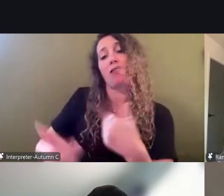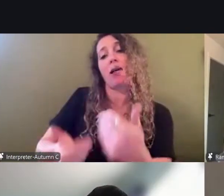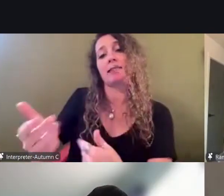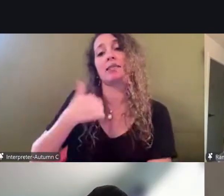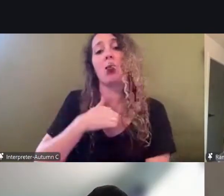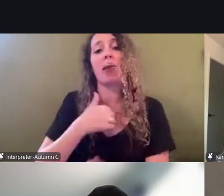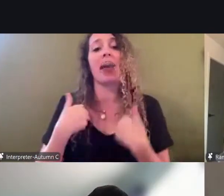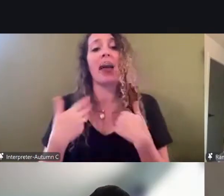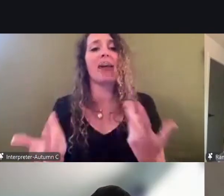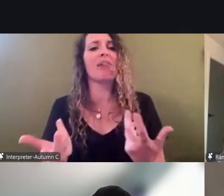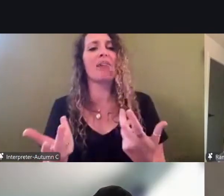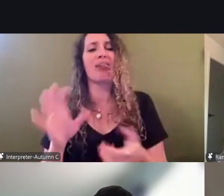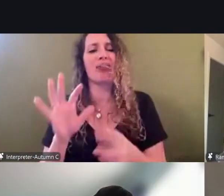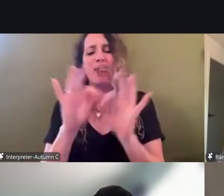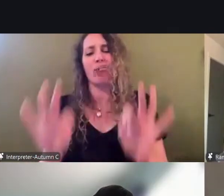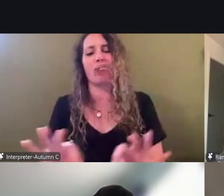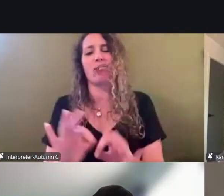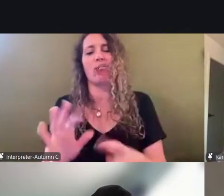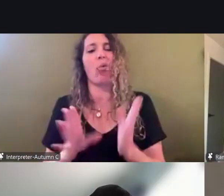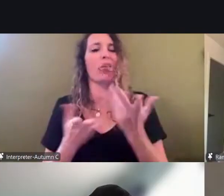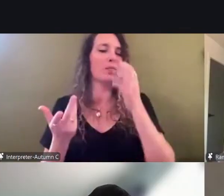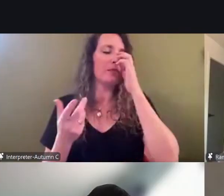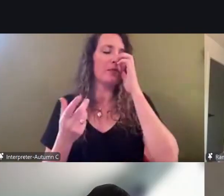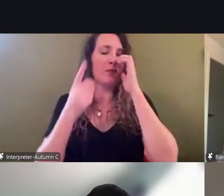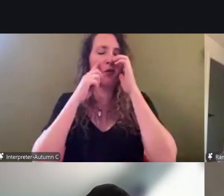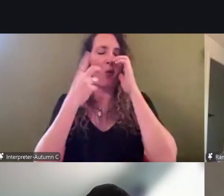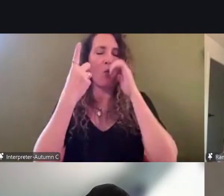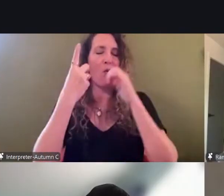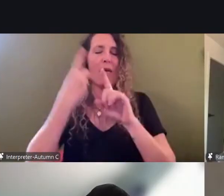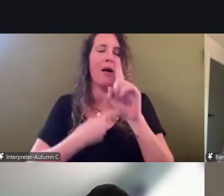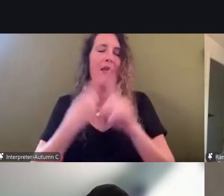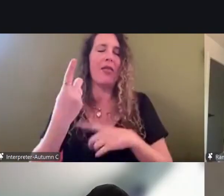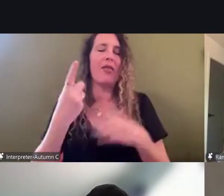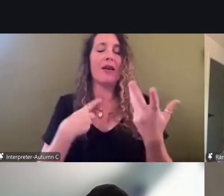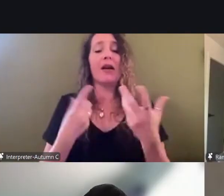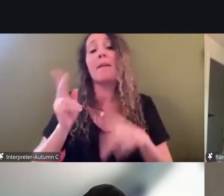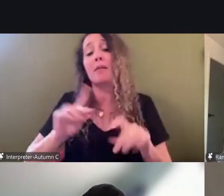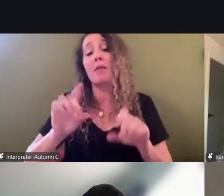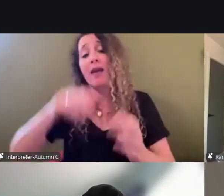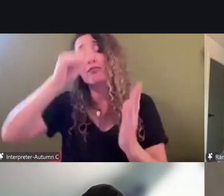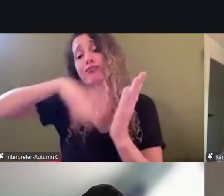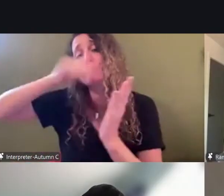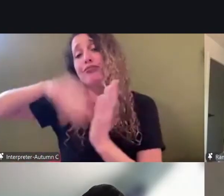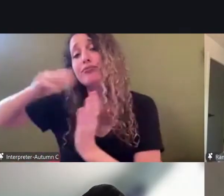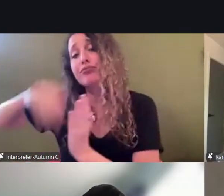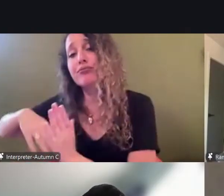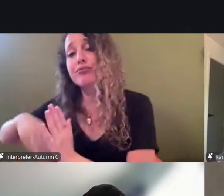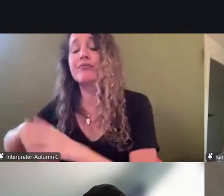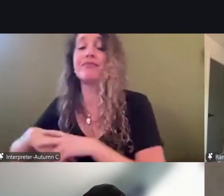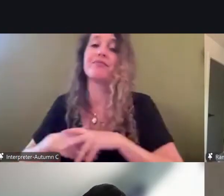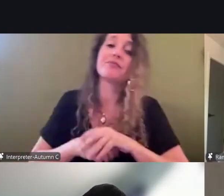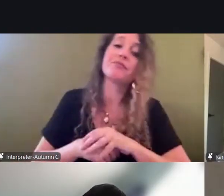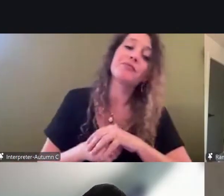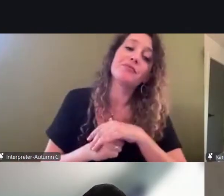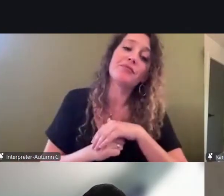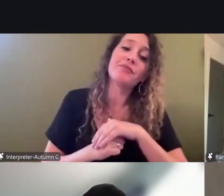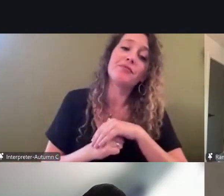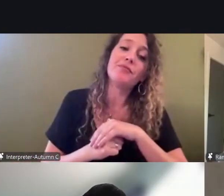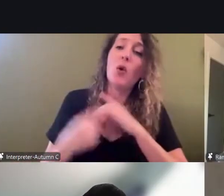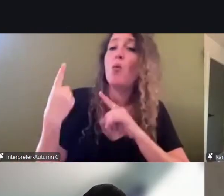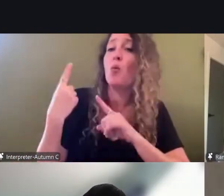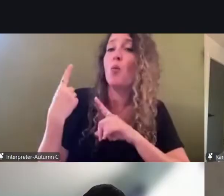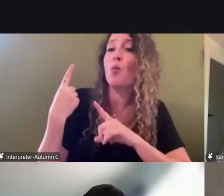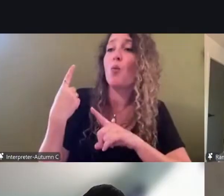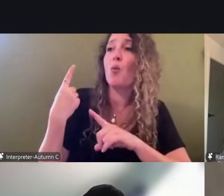internship forum was open for about a month to let people fill that out. And then it did take about a month and a half, I would